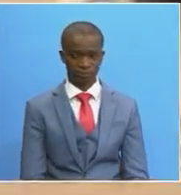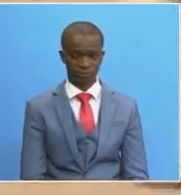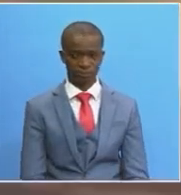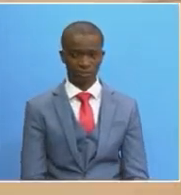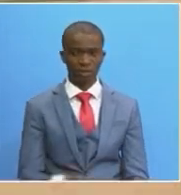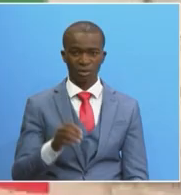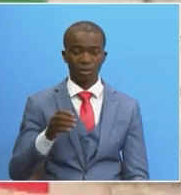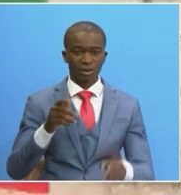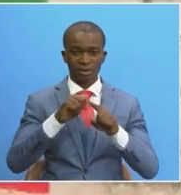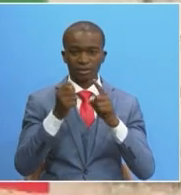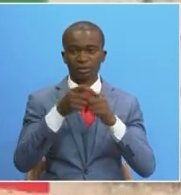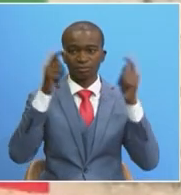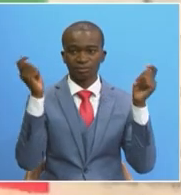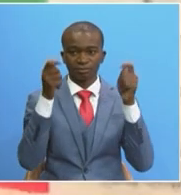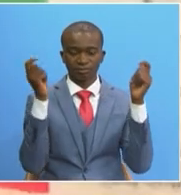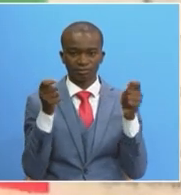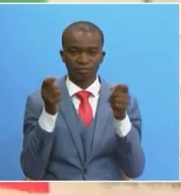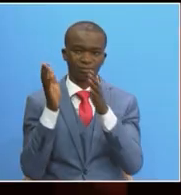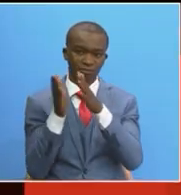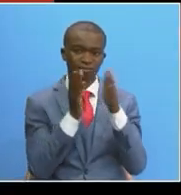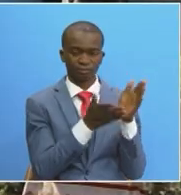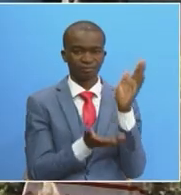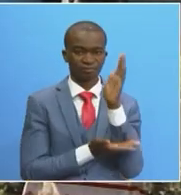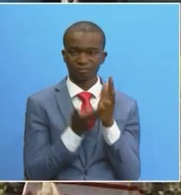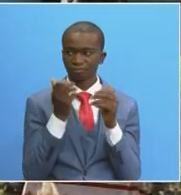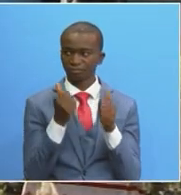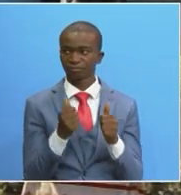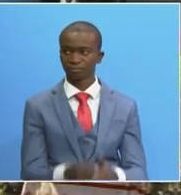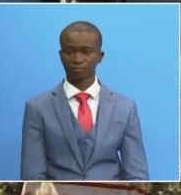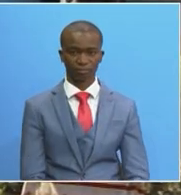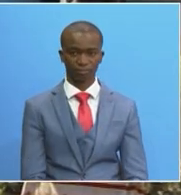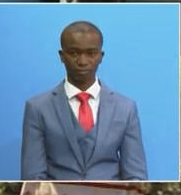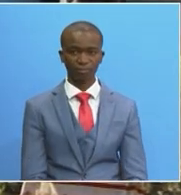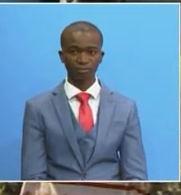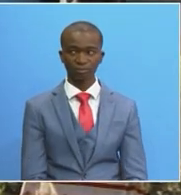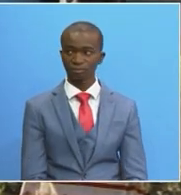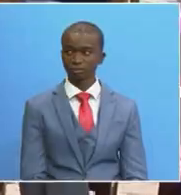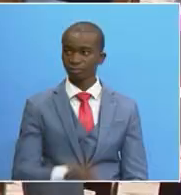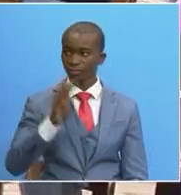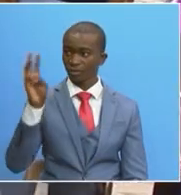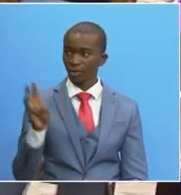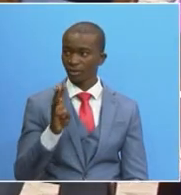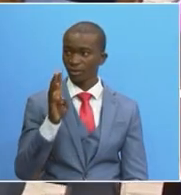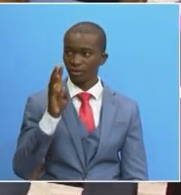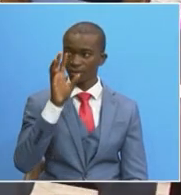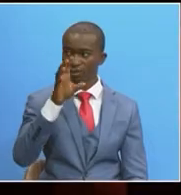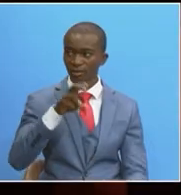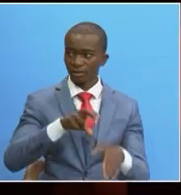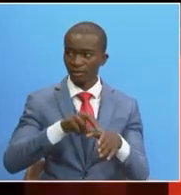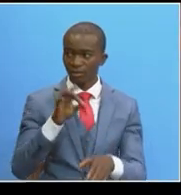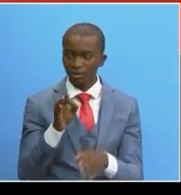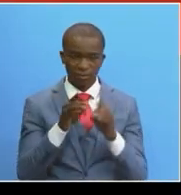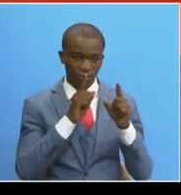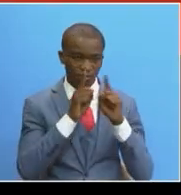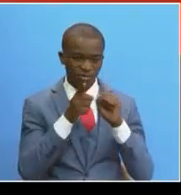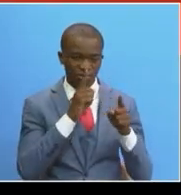Preparation for the Mtomoloso traditional ceremony advance. And Western stakeholders in discuss